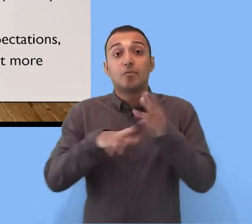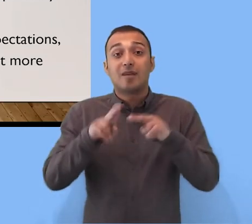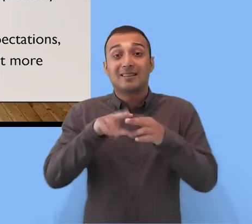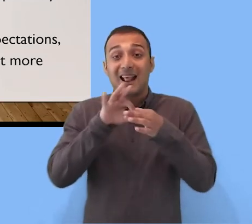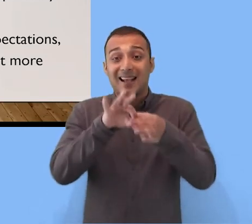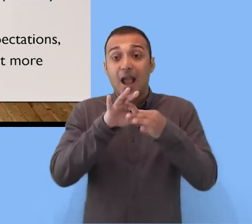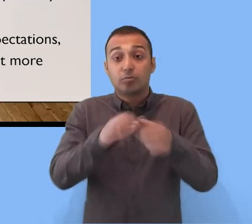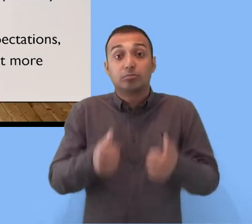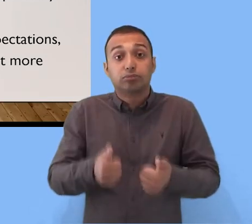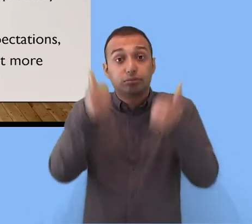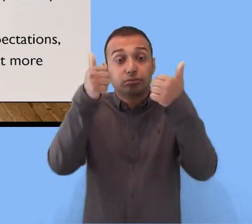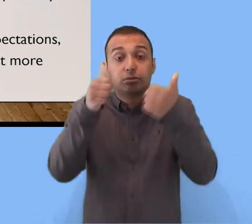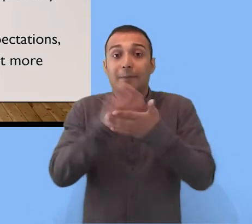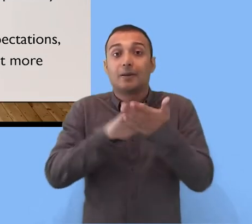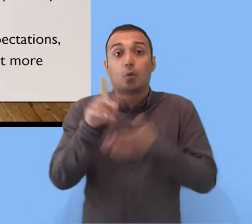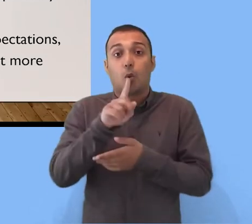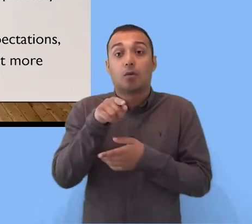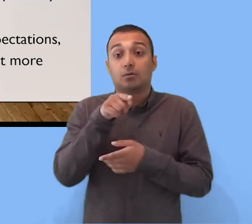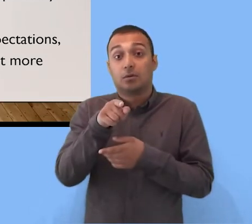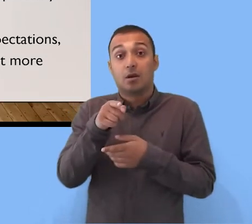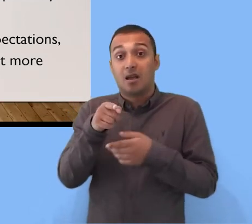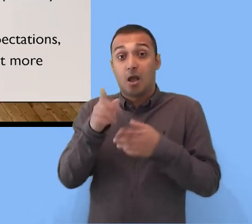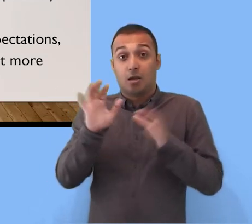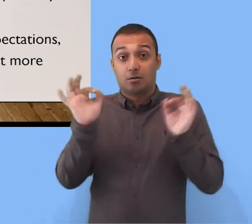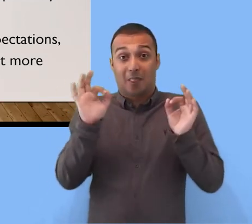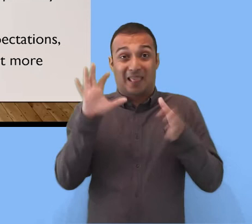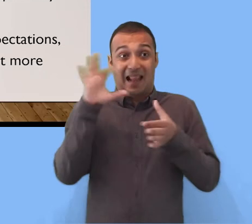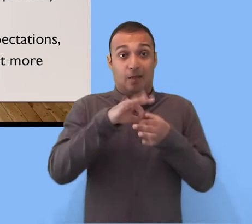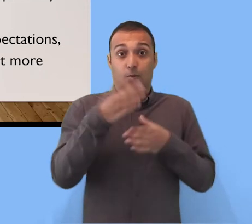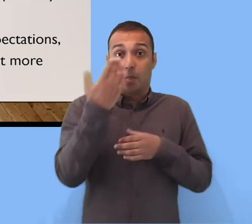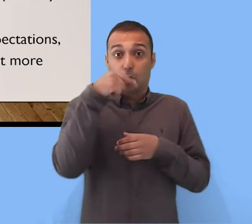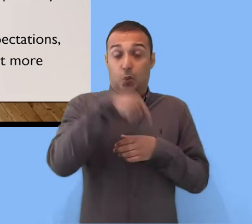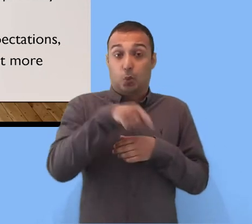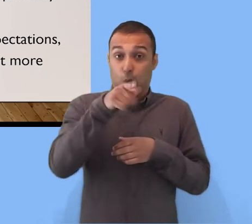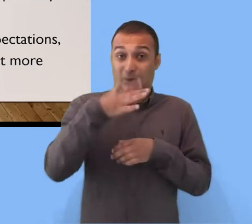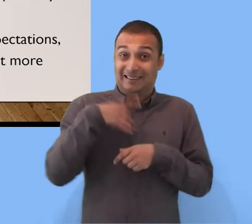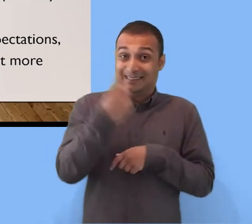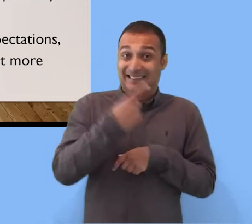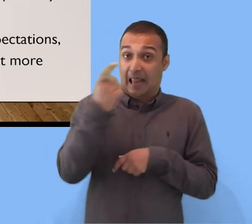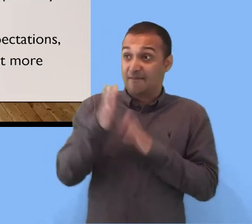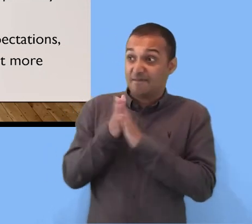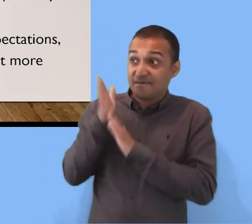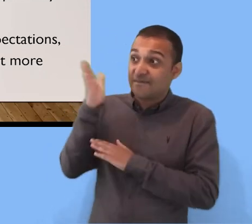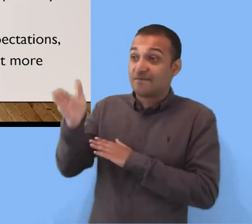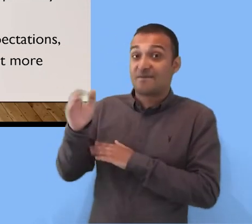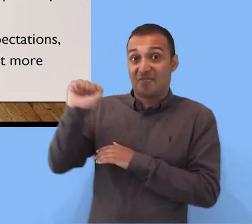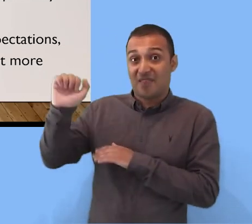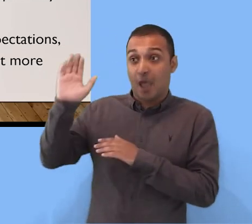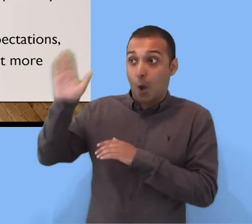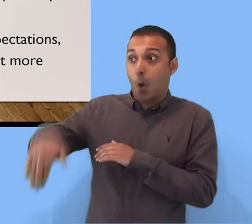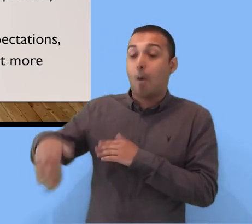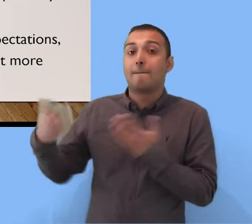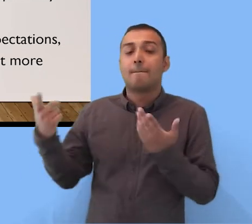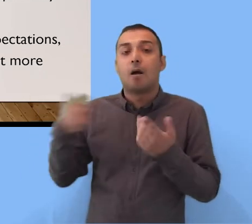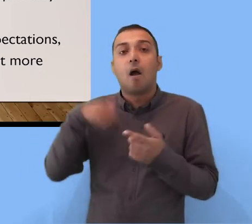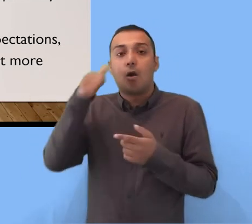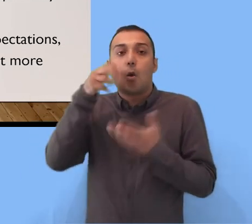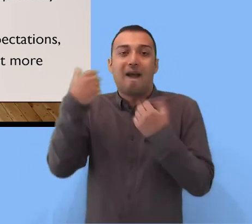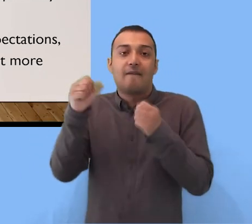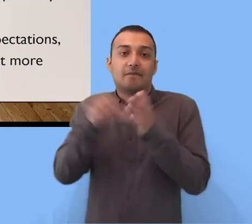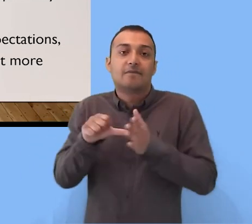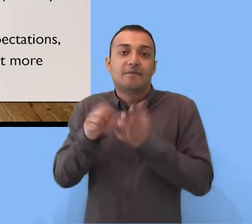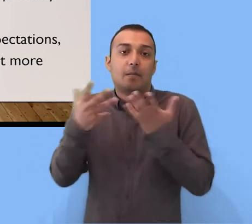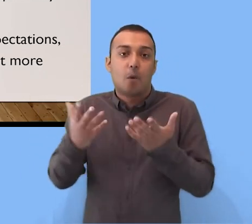effective parental engagement unless you visit people in their homes, and home visiting is an excellent idea. I realize there are issues with it, particularly around